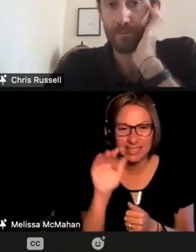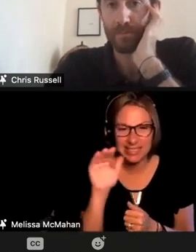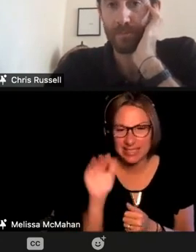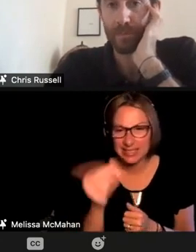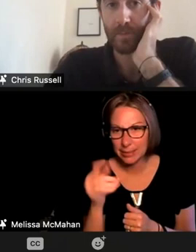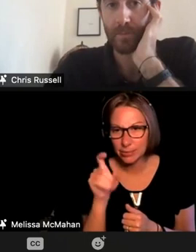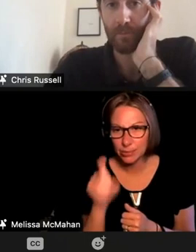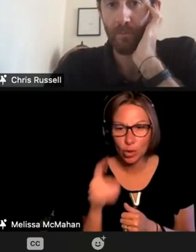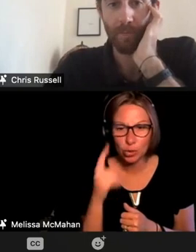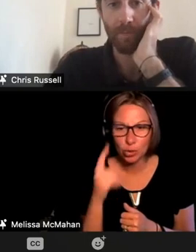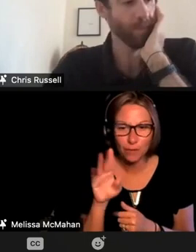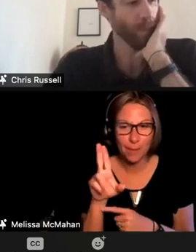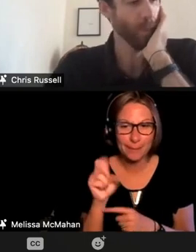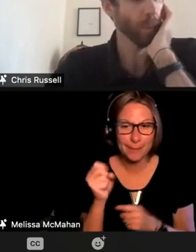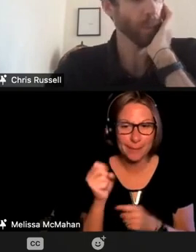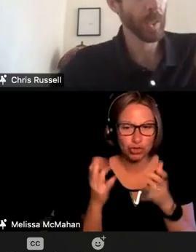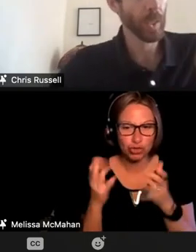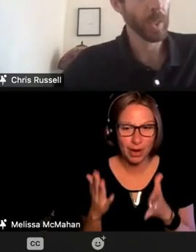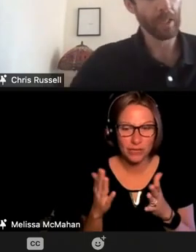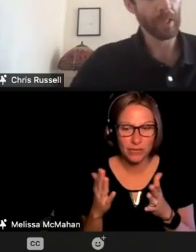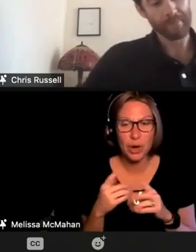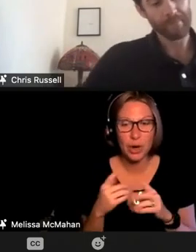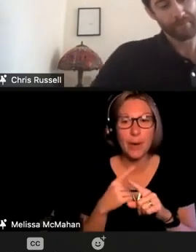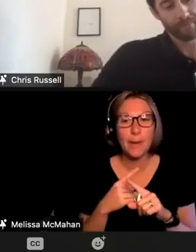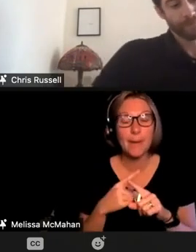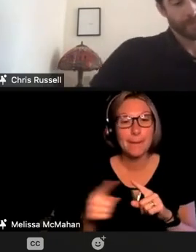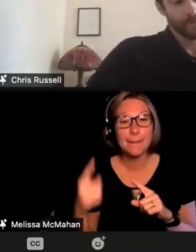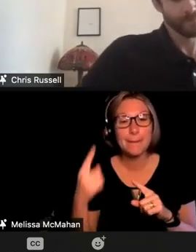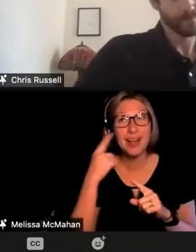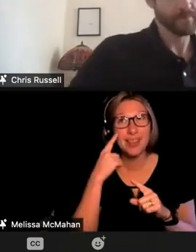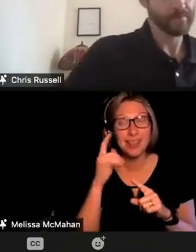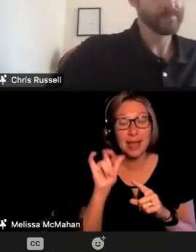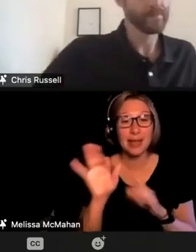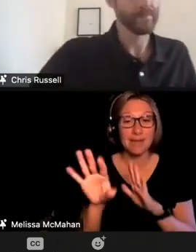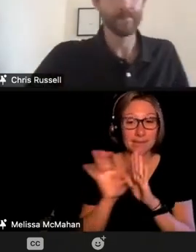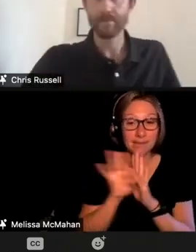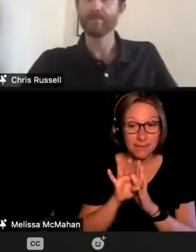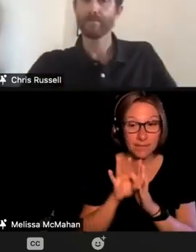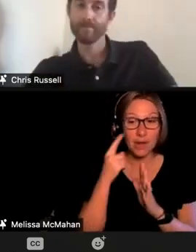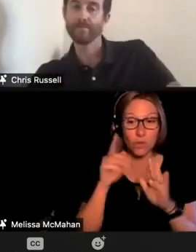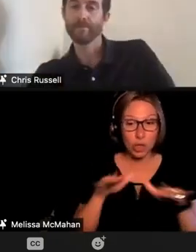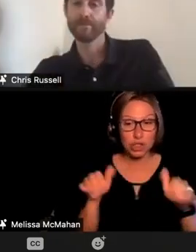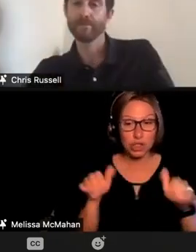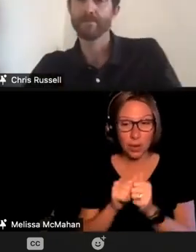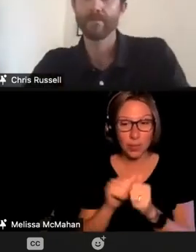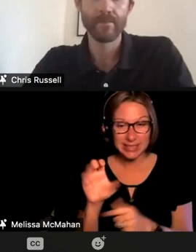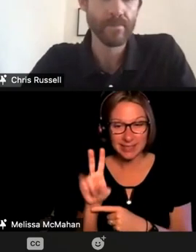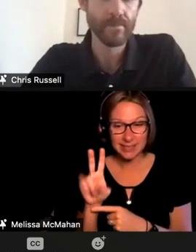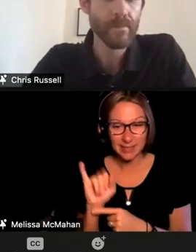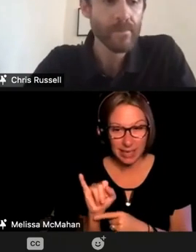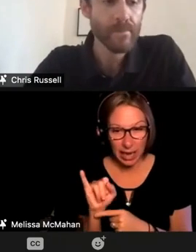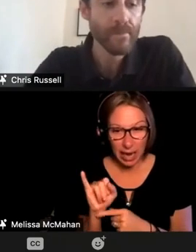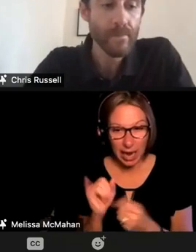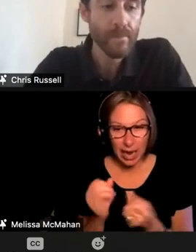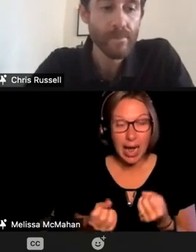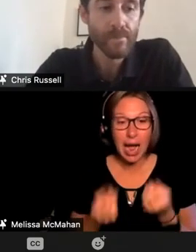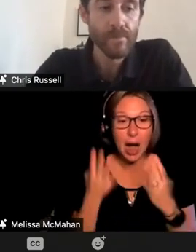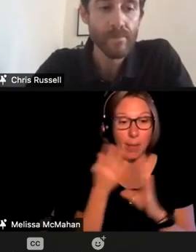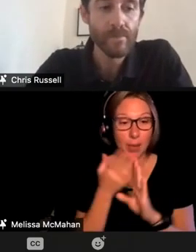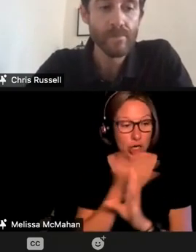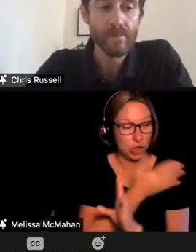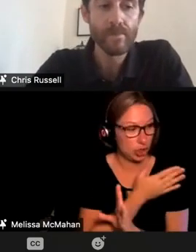driver. But think of this, if we were choosing this for a child with CVI, how much prior information does that